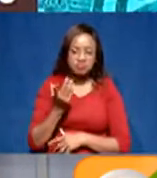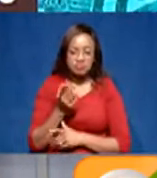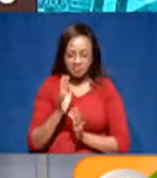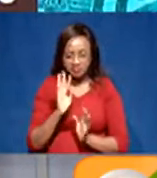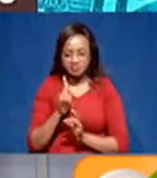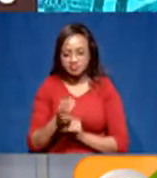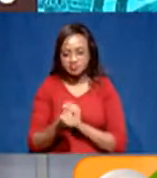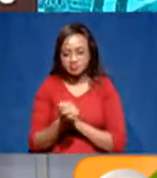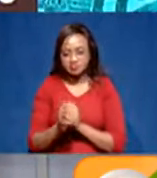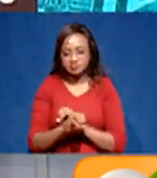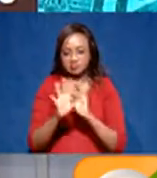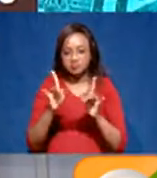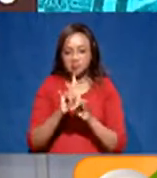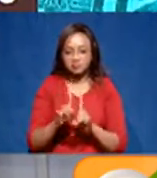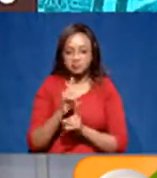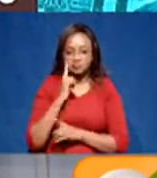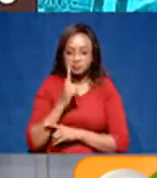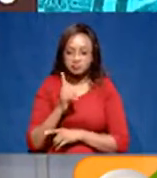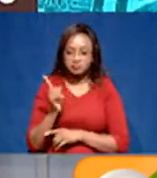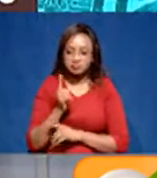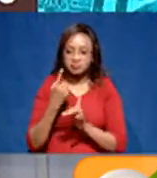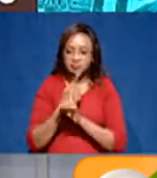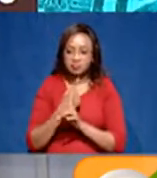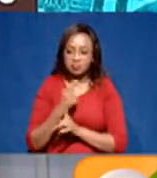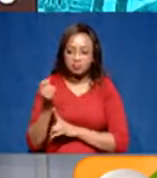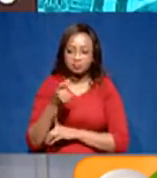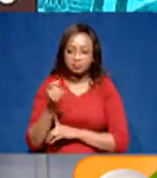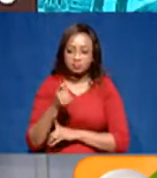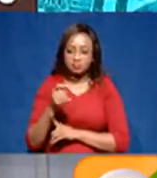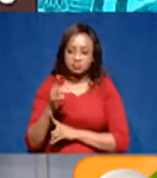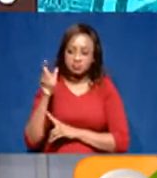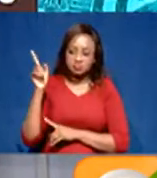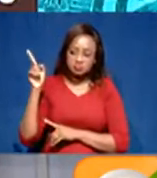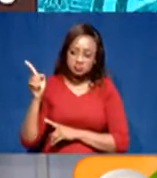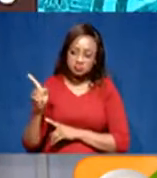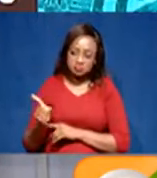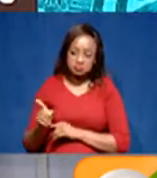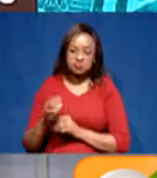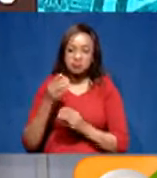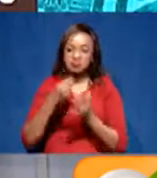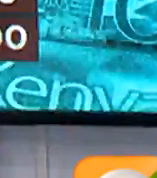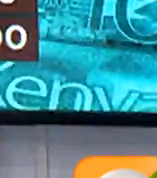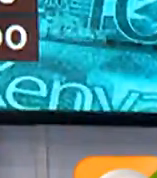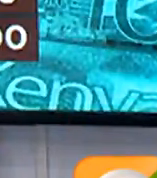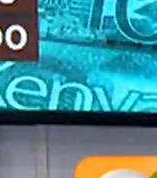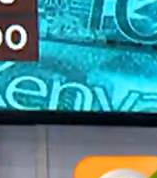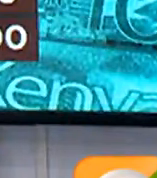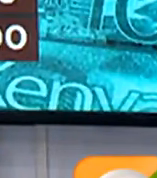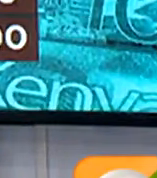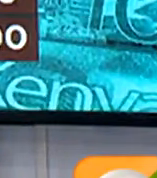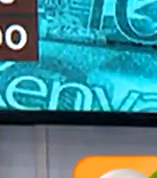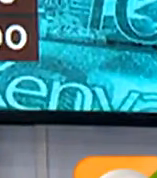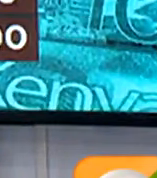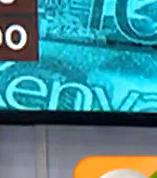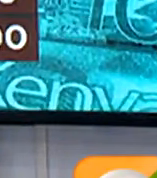of the contributions on some sample salary categories. A person currently earning 15,000 shillings per month,